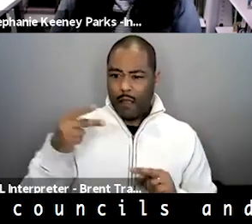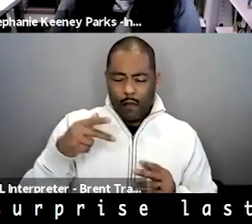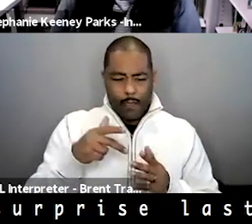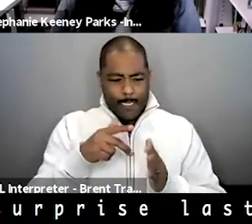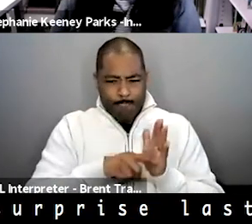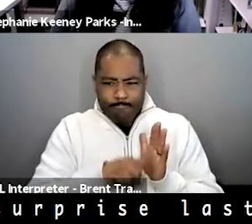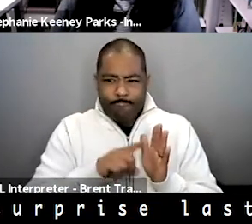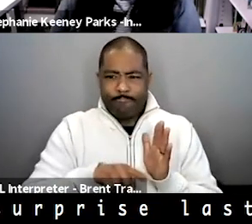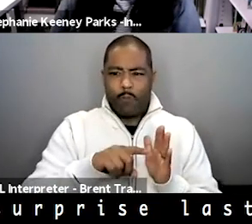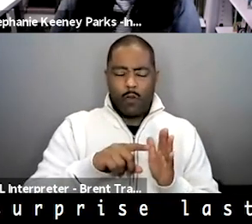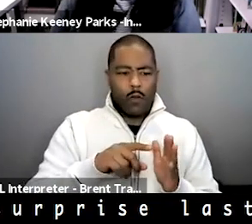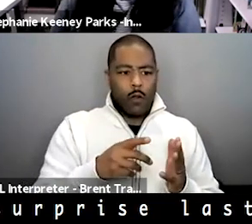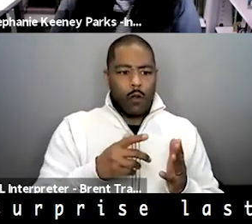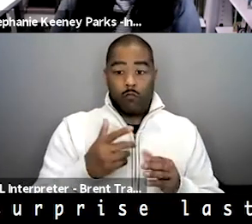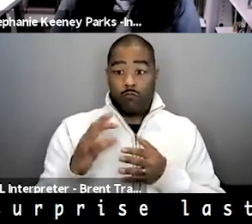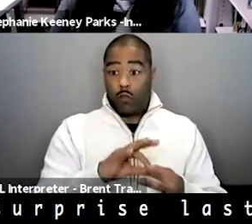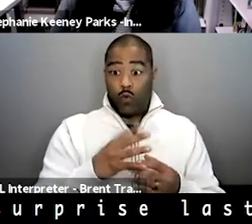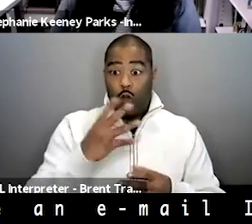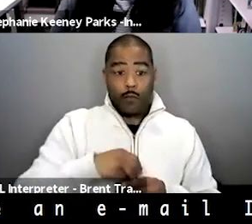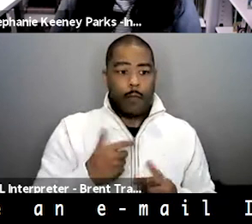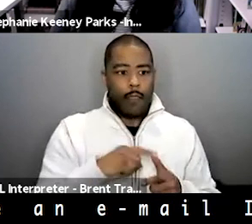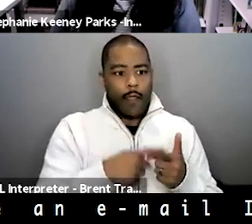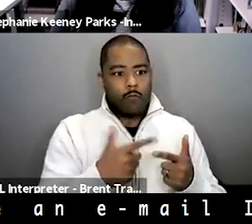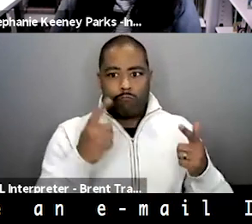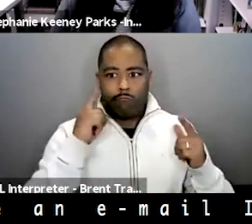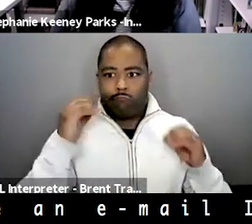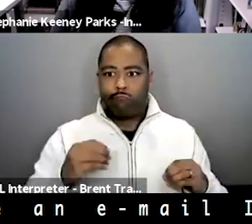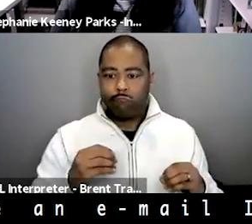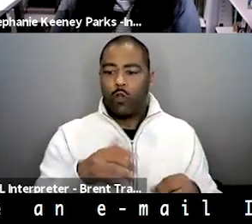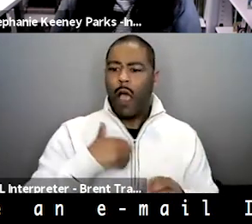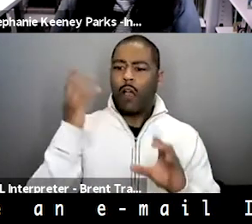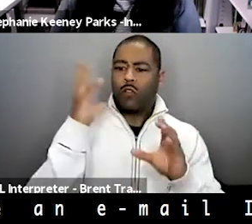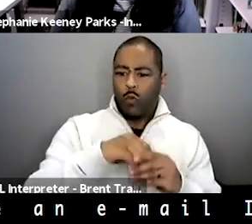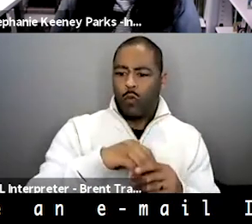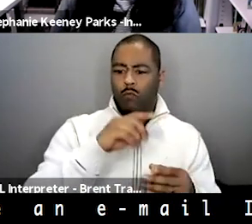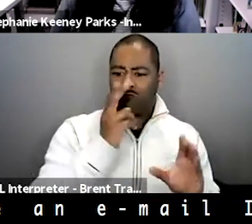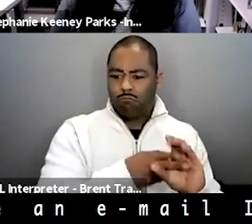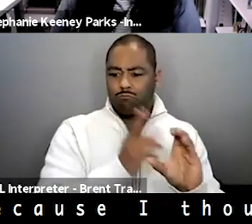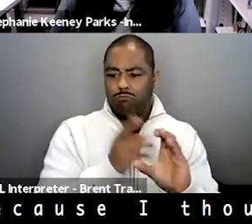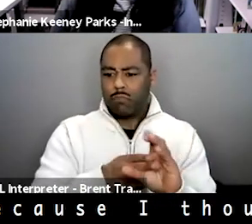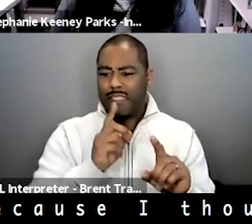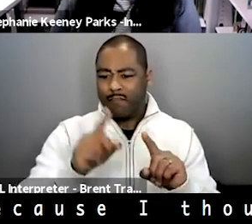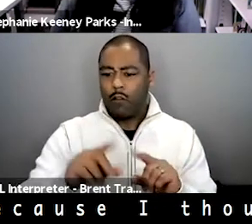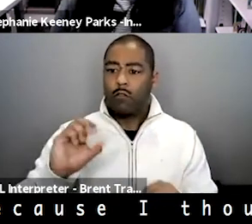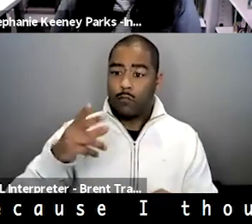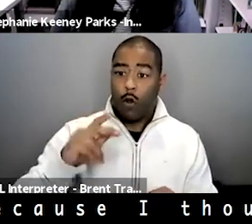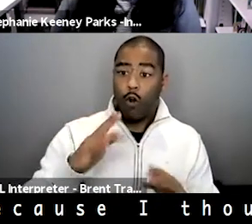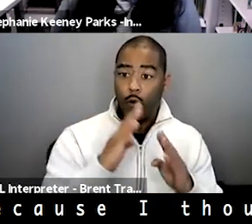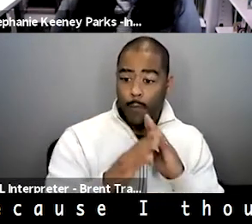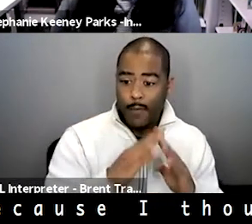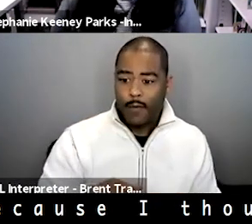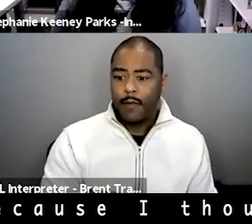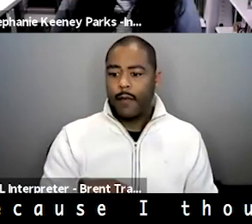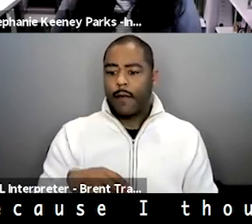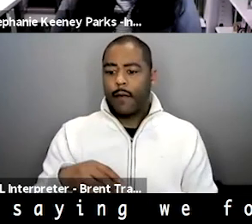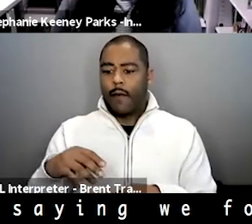Council, and I also joined a few of their other councils. And it was to my great surprise last December to receive an email